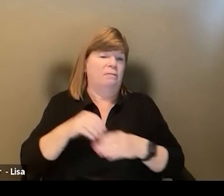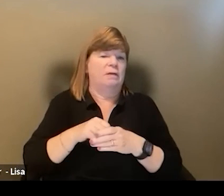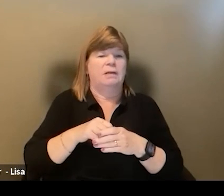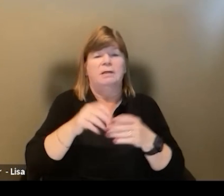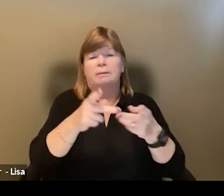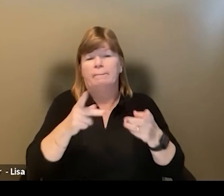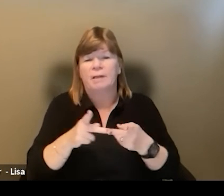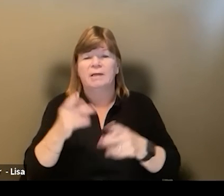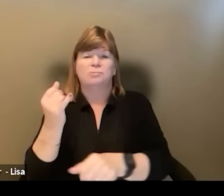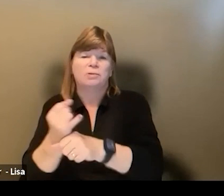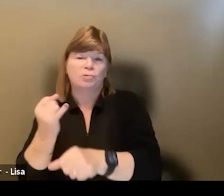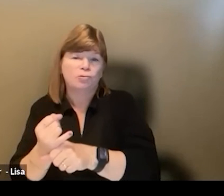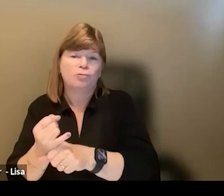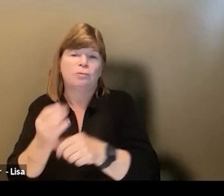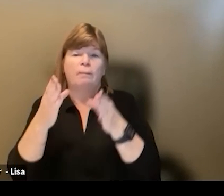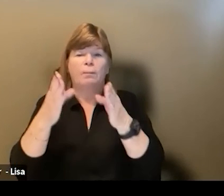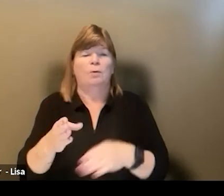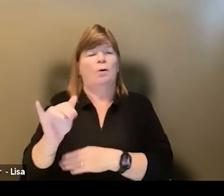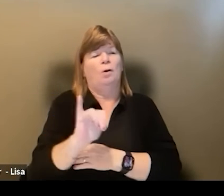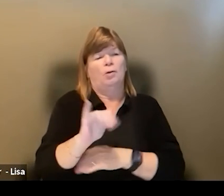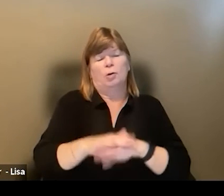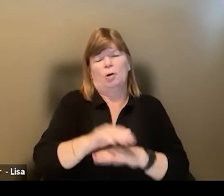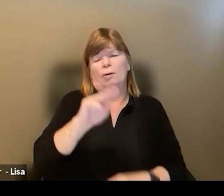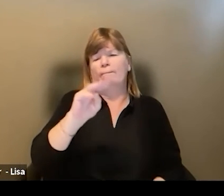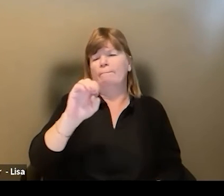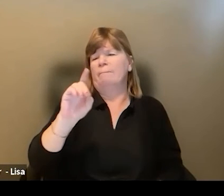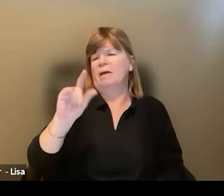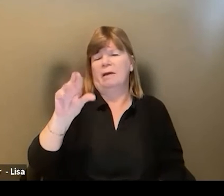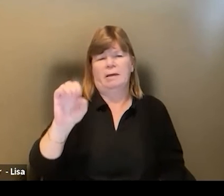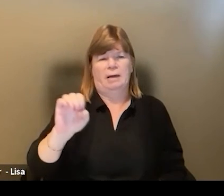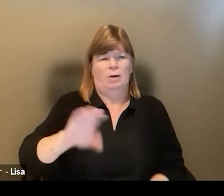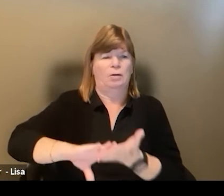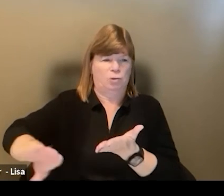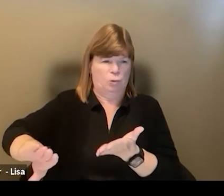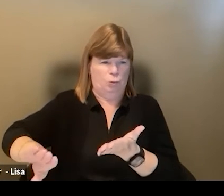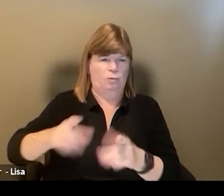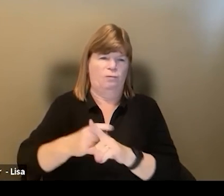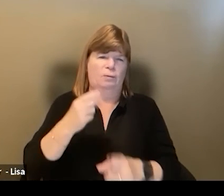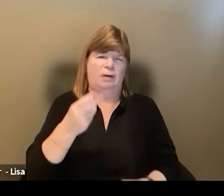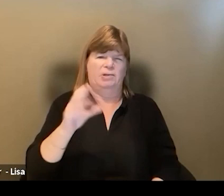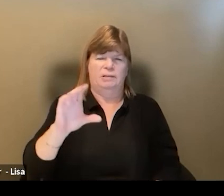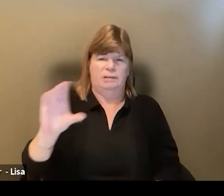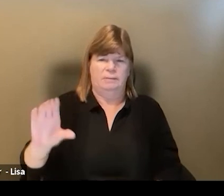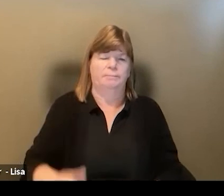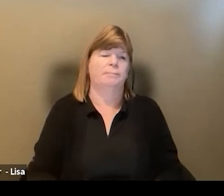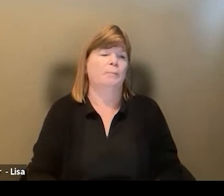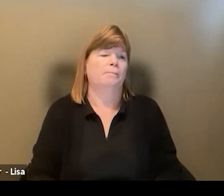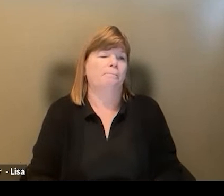in a facility or institution, and individuals who also are on Medicare are excluded from HCC.